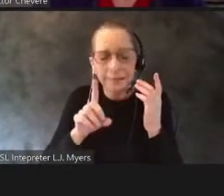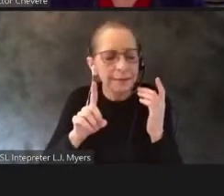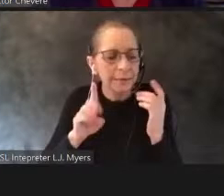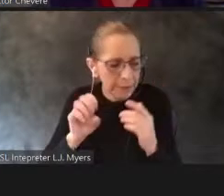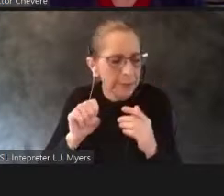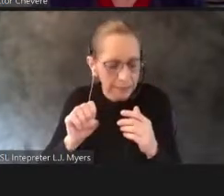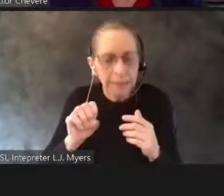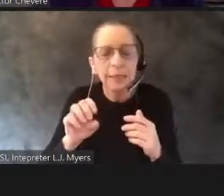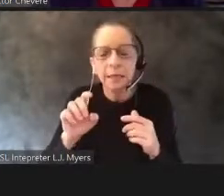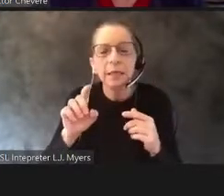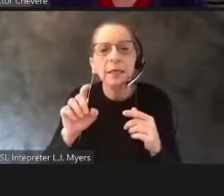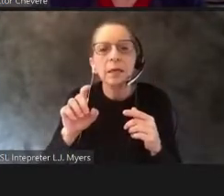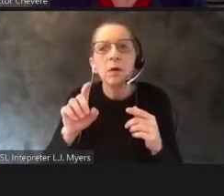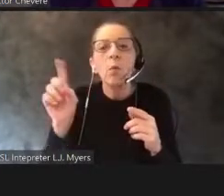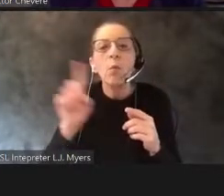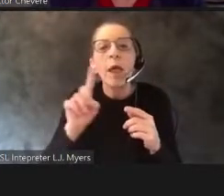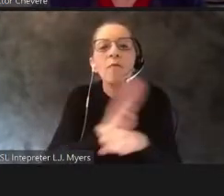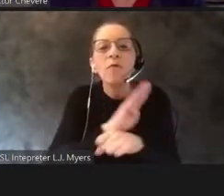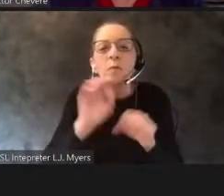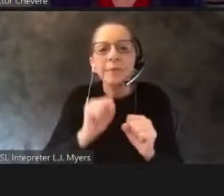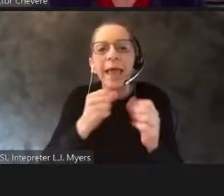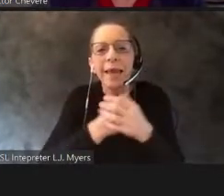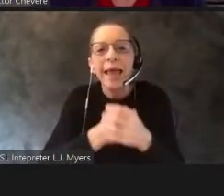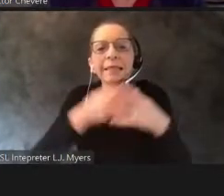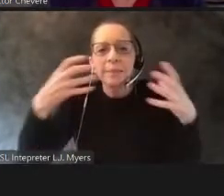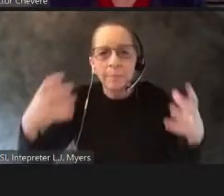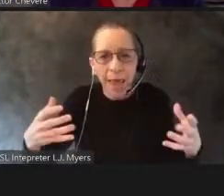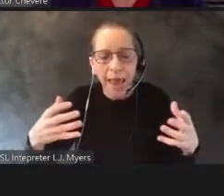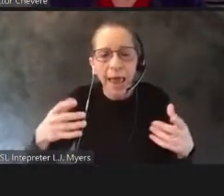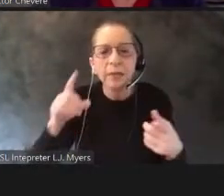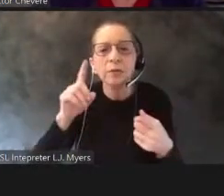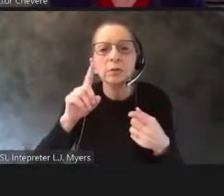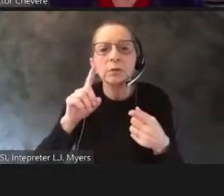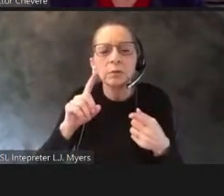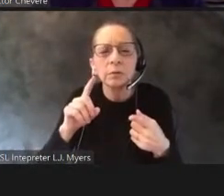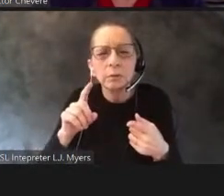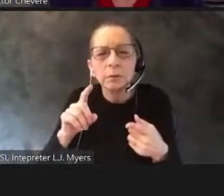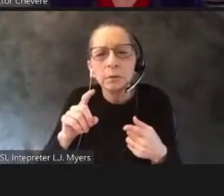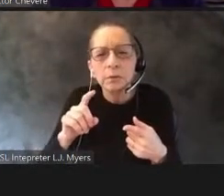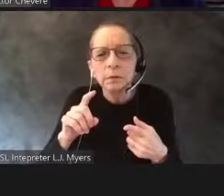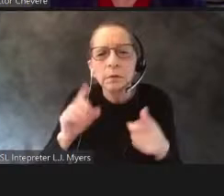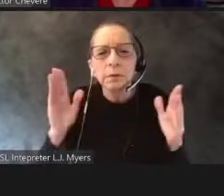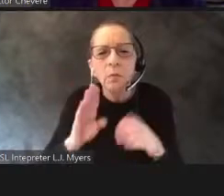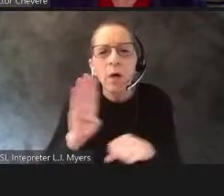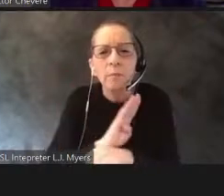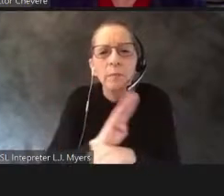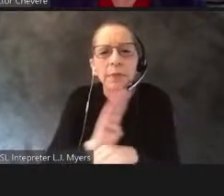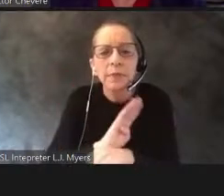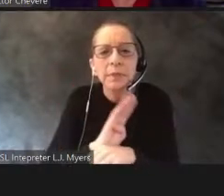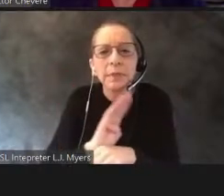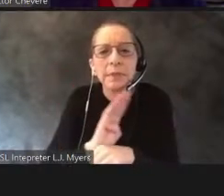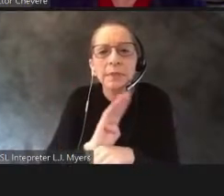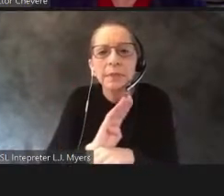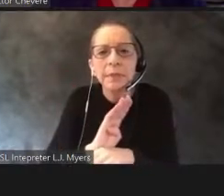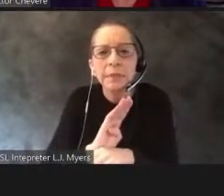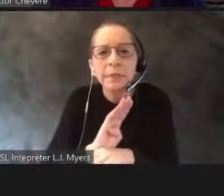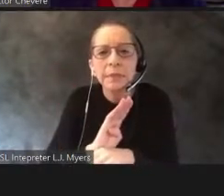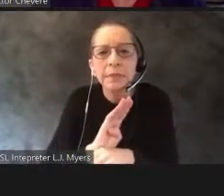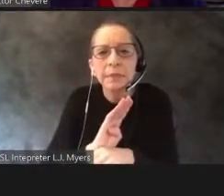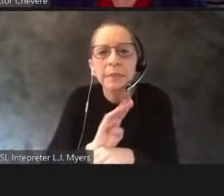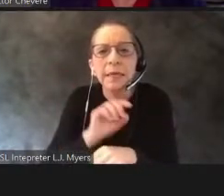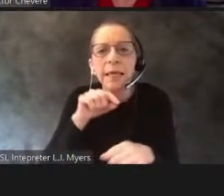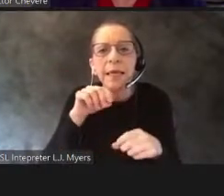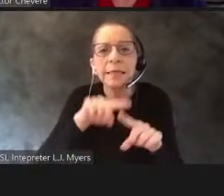about where firms can expand to. Maybe there are already firms, small businesses that exist in this in these